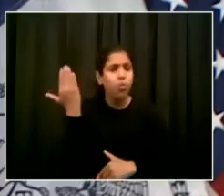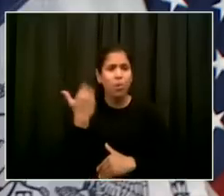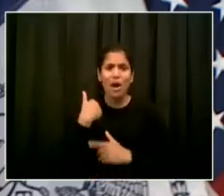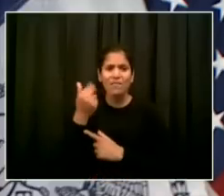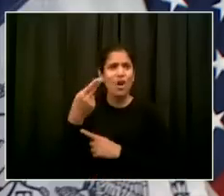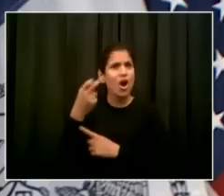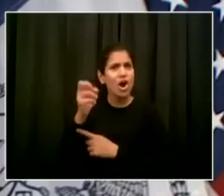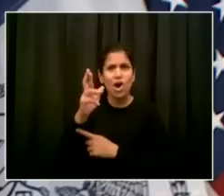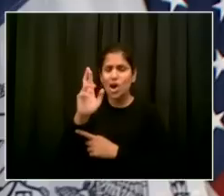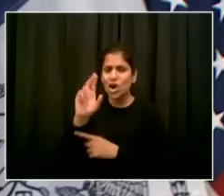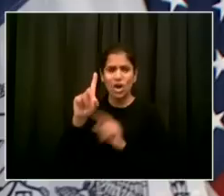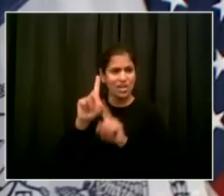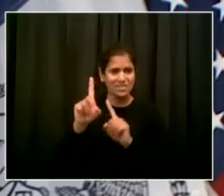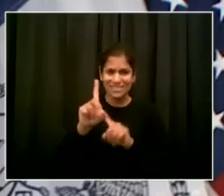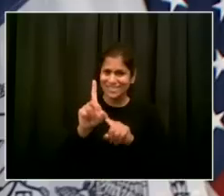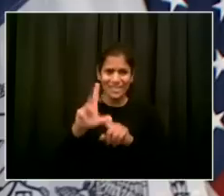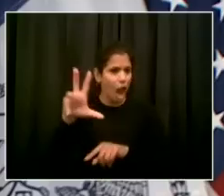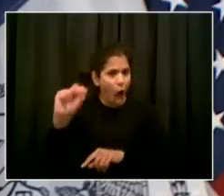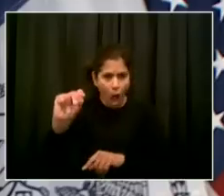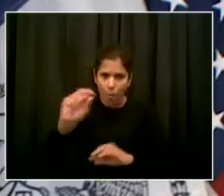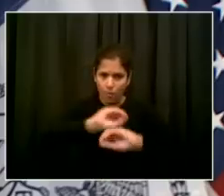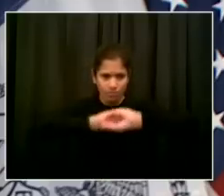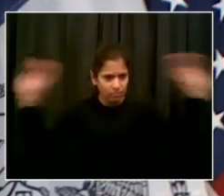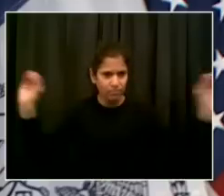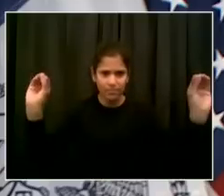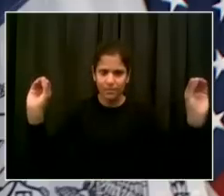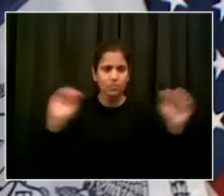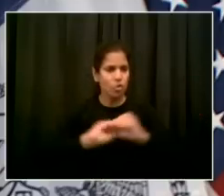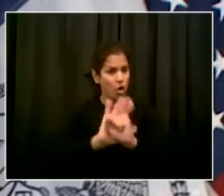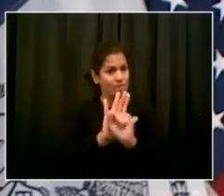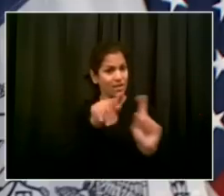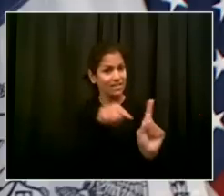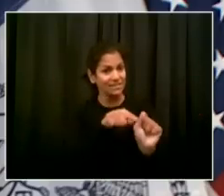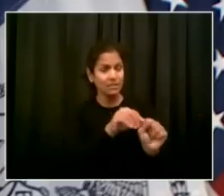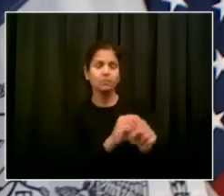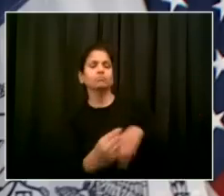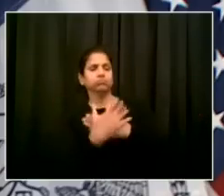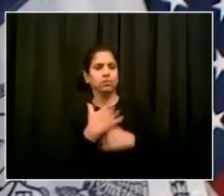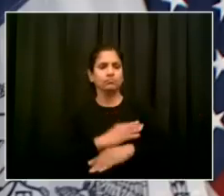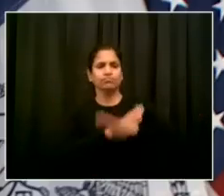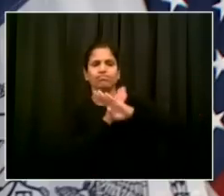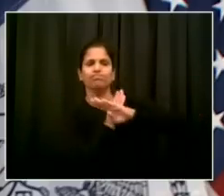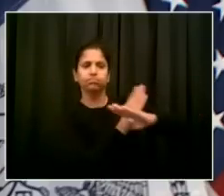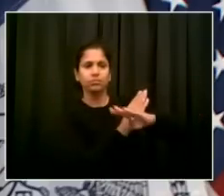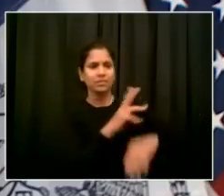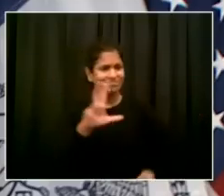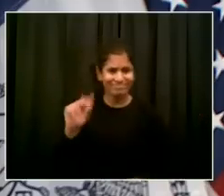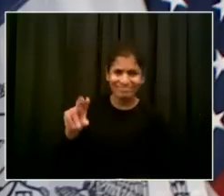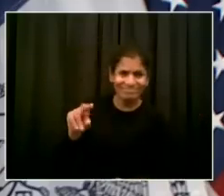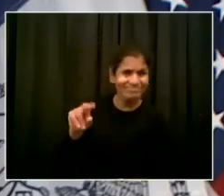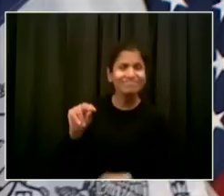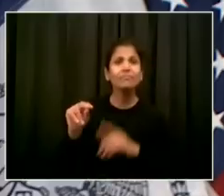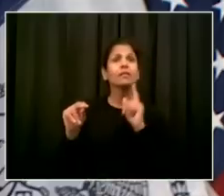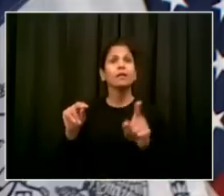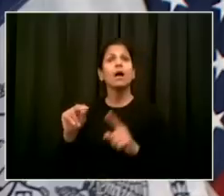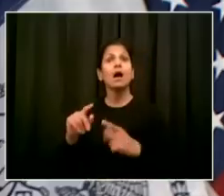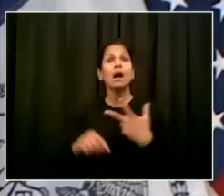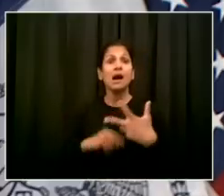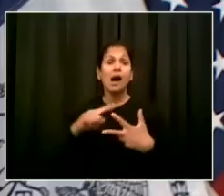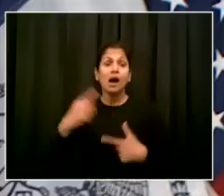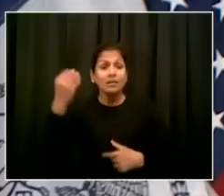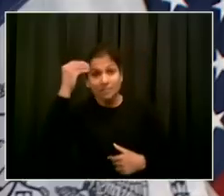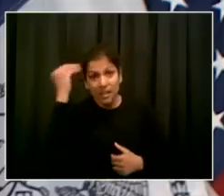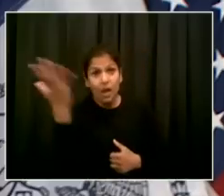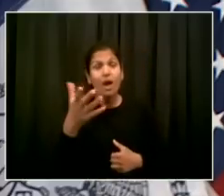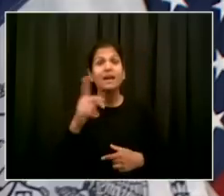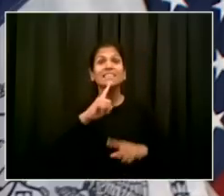tests are absolutely crucial. They tell us a lot. This whole assumption that somehow the tests are faulty just isn't